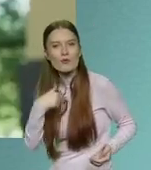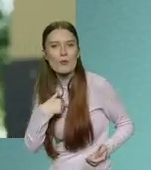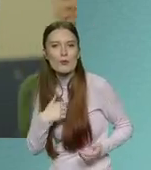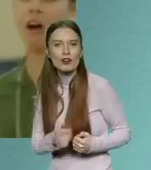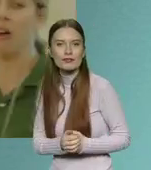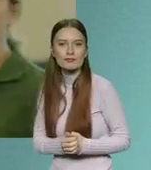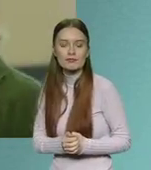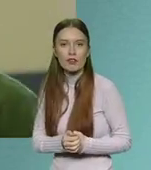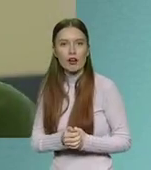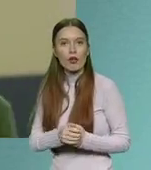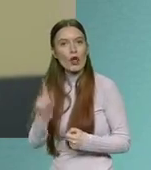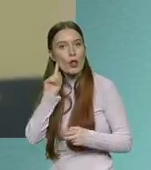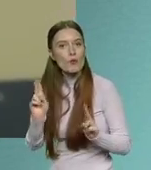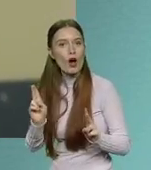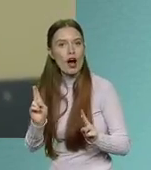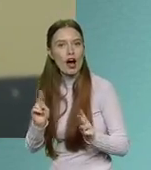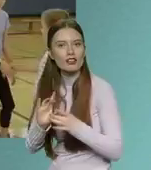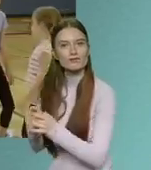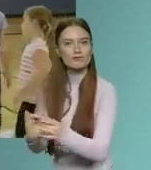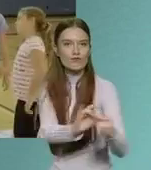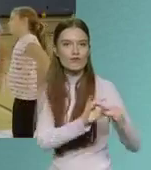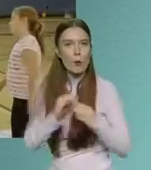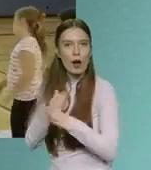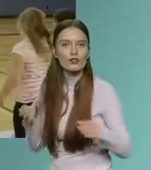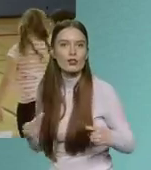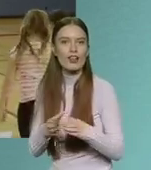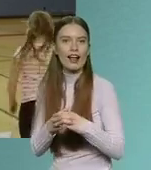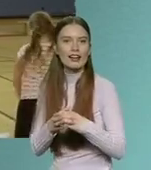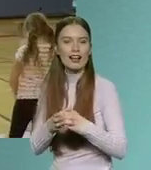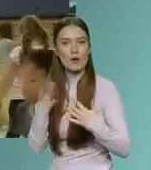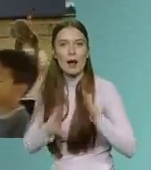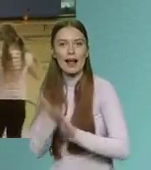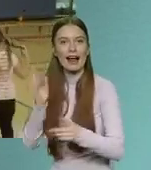And that's what we call sportsmanship. Let's play again!